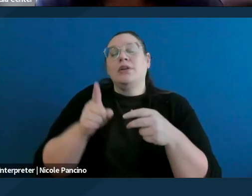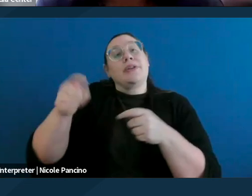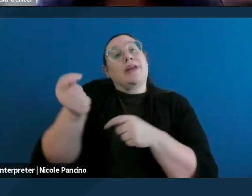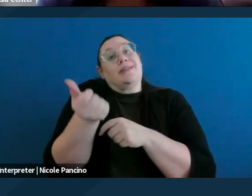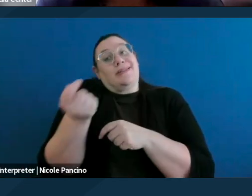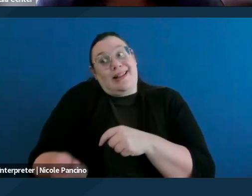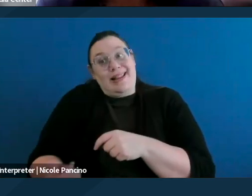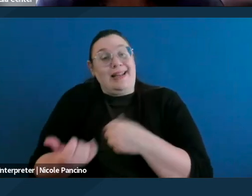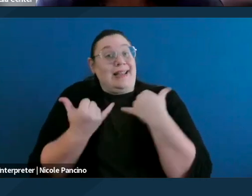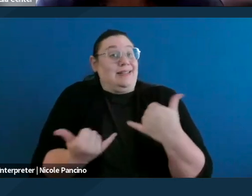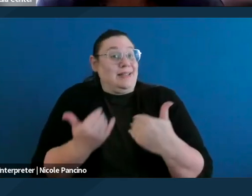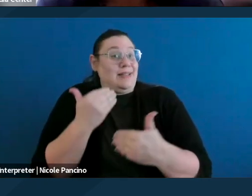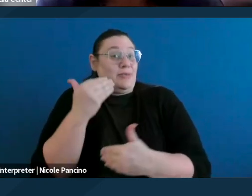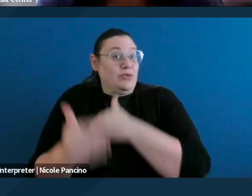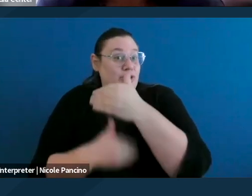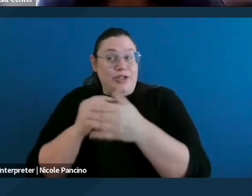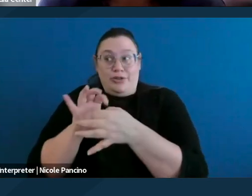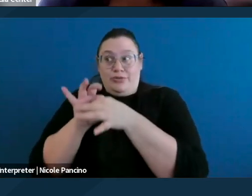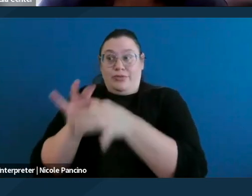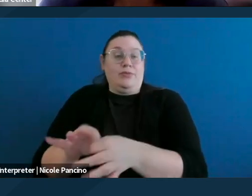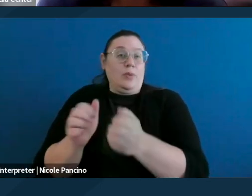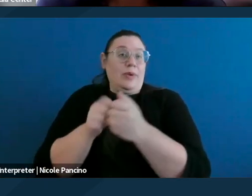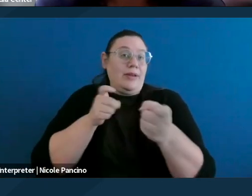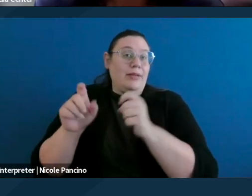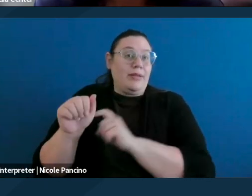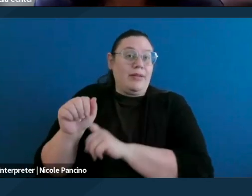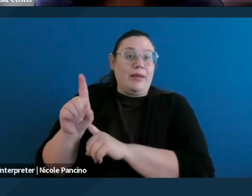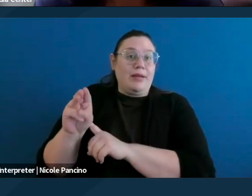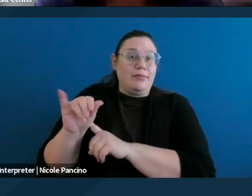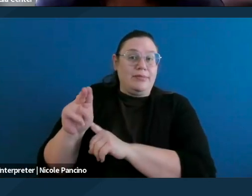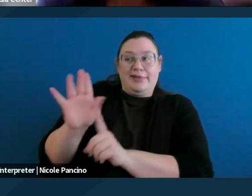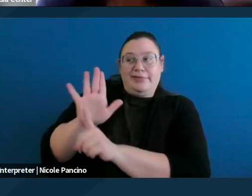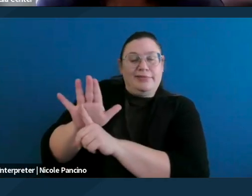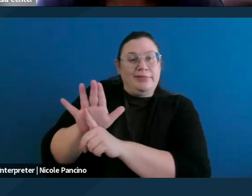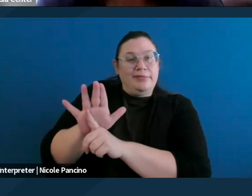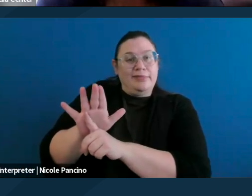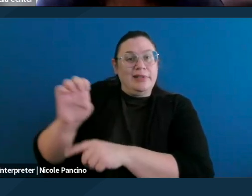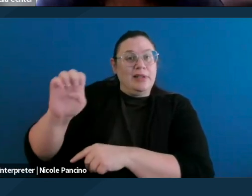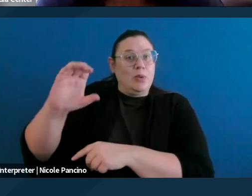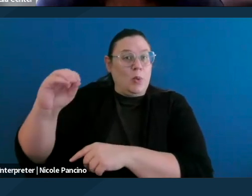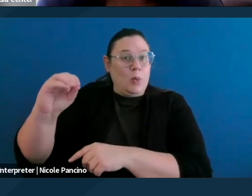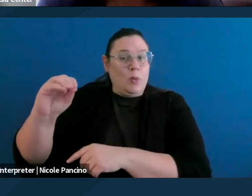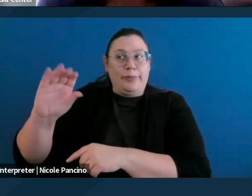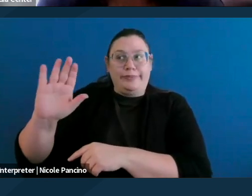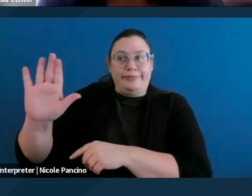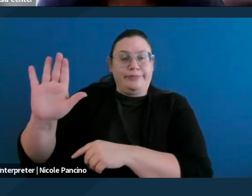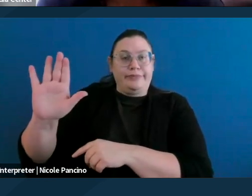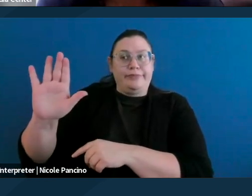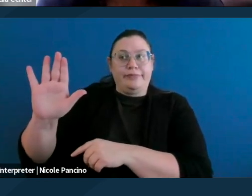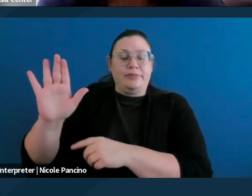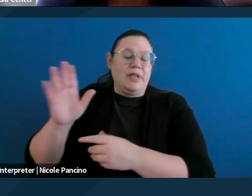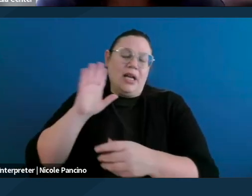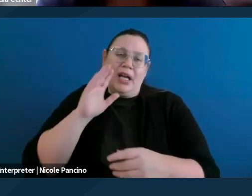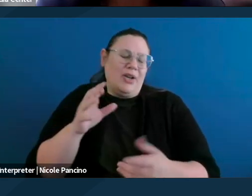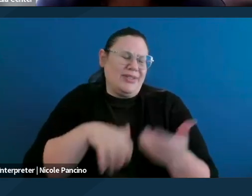existing procedures related to the administration's executive order rescinding, I know this is